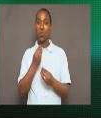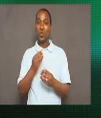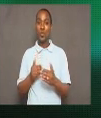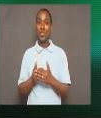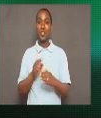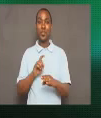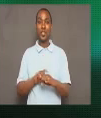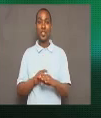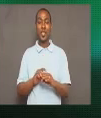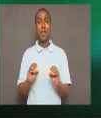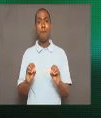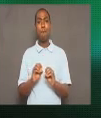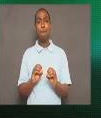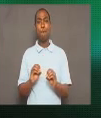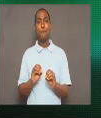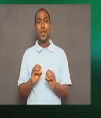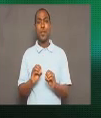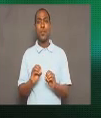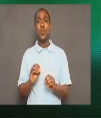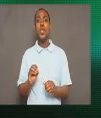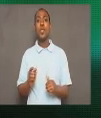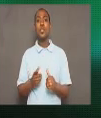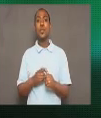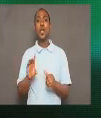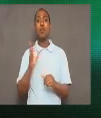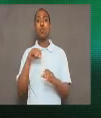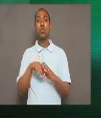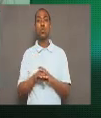the food by muscle contractions.